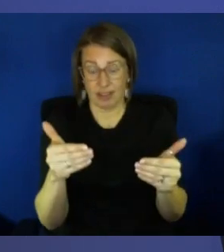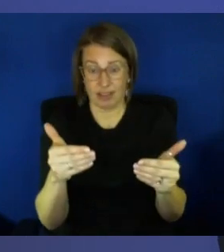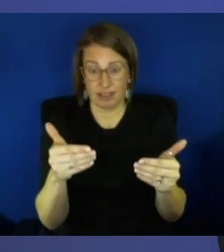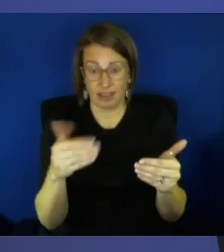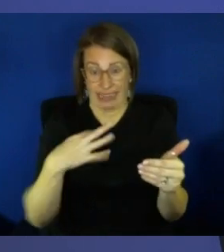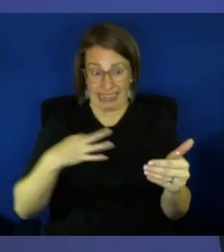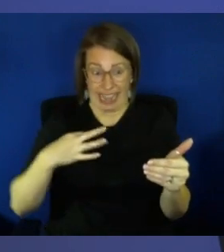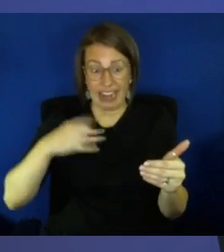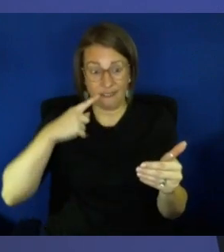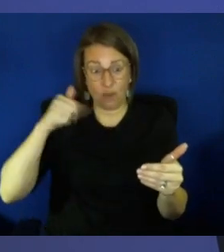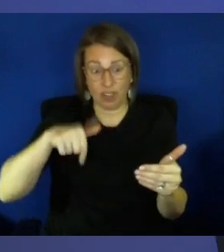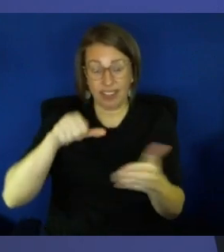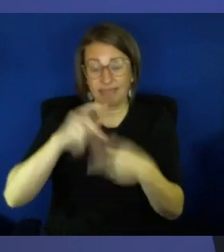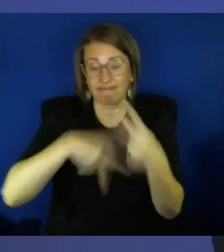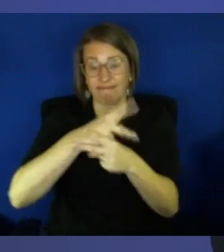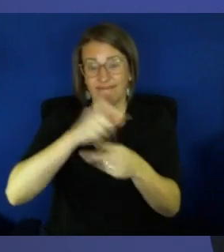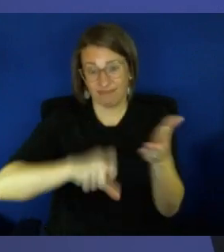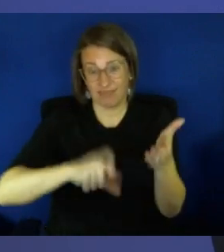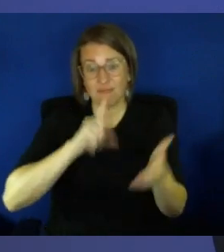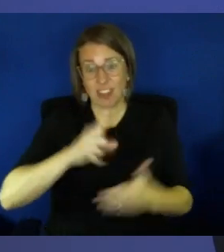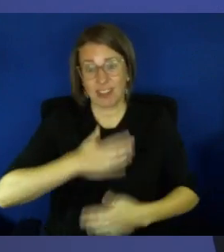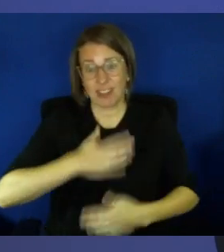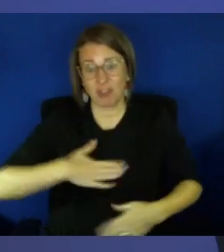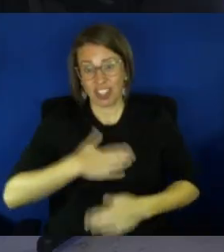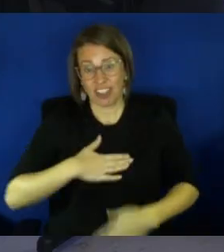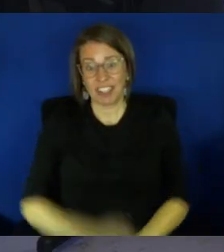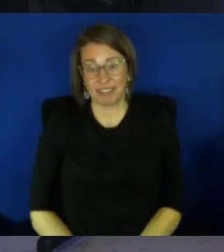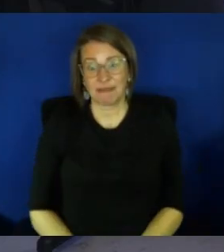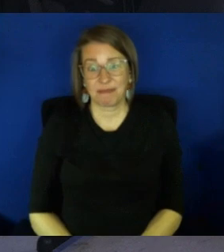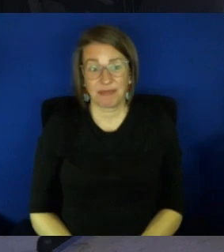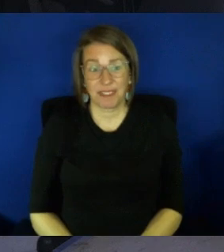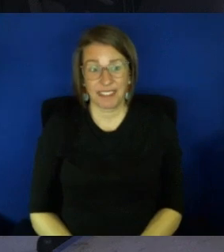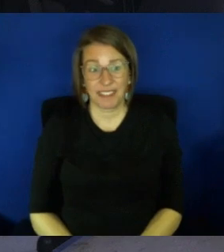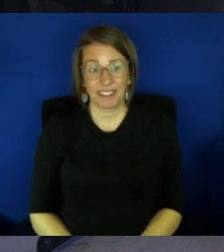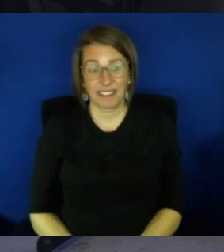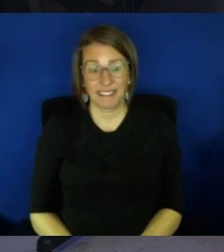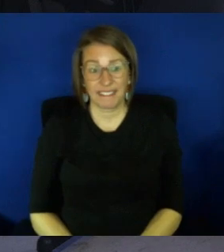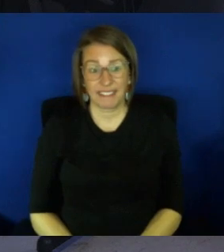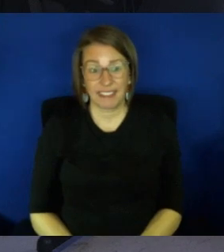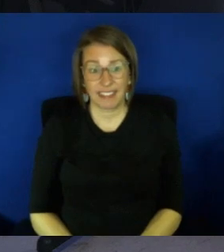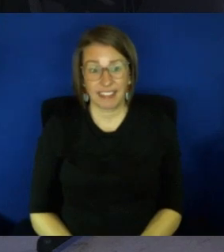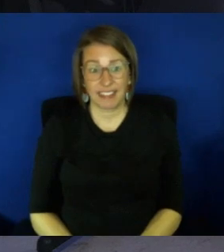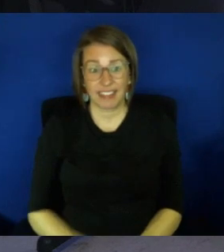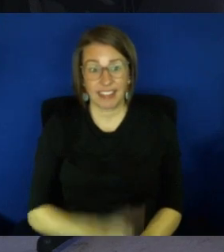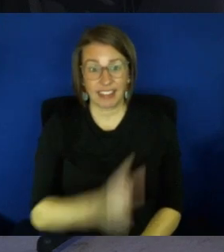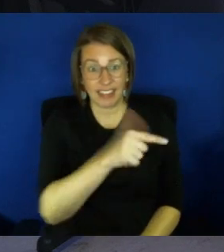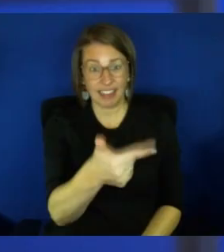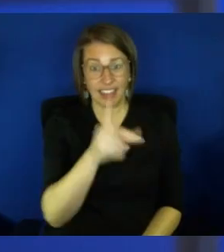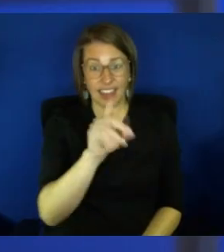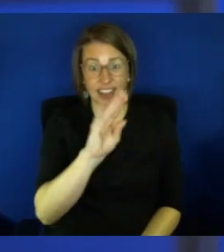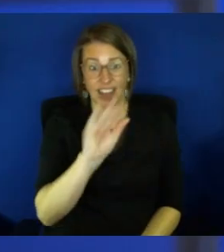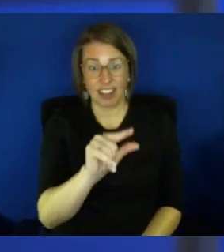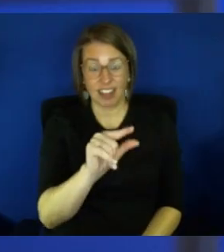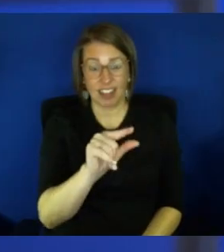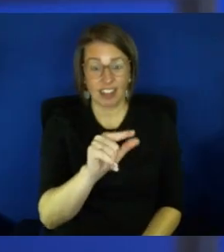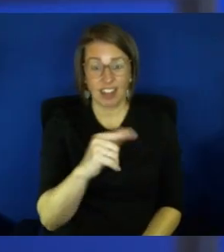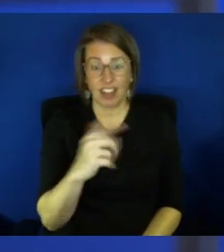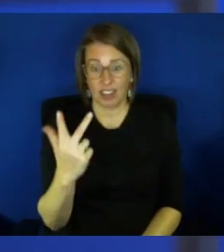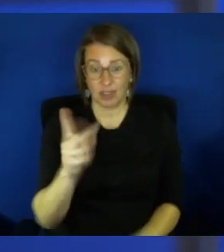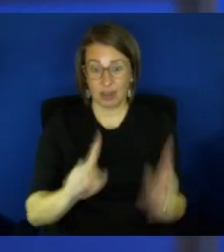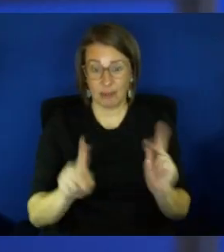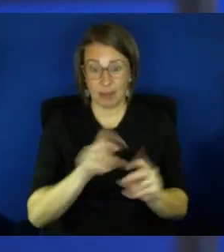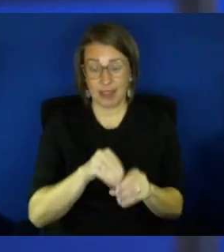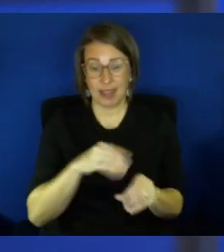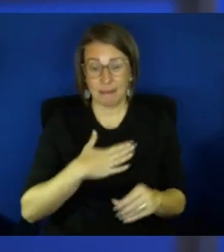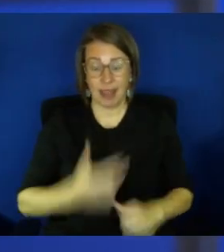it. We really are appreciative. Yeah. Sir. And I've told you, there have been 3 people in my life that saved